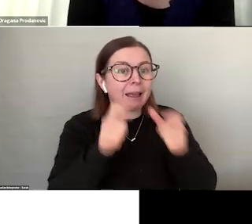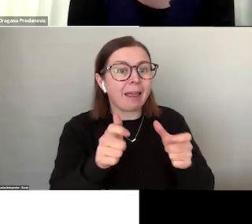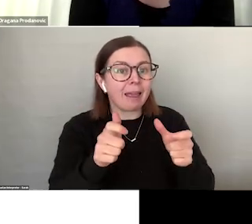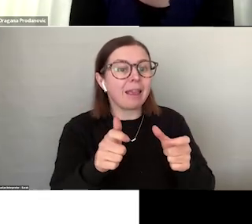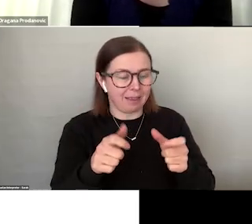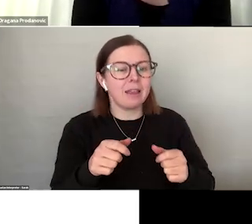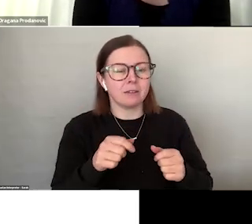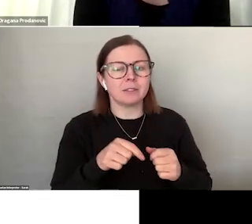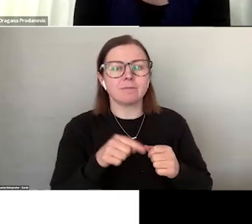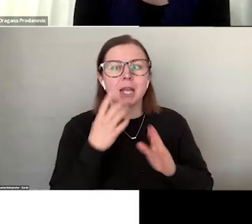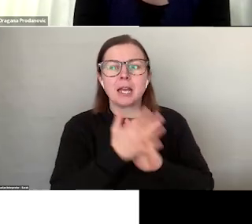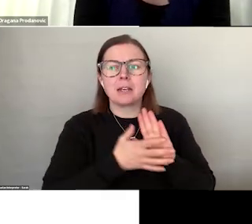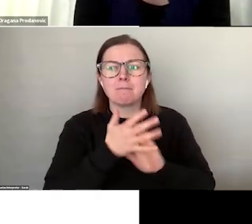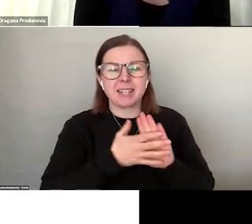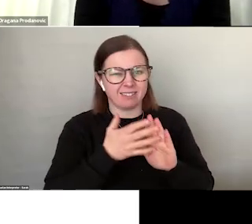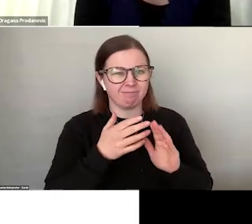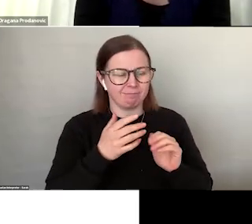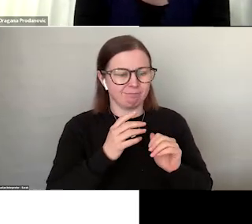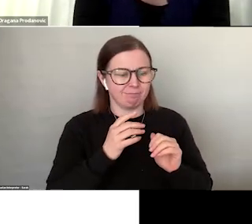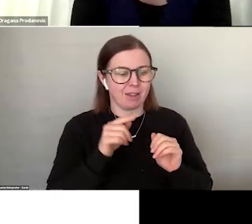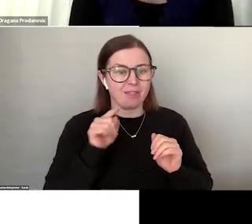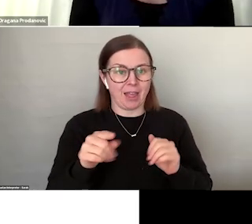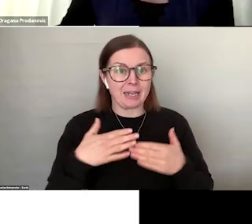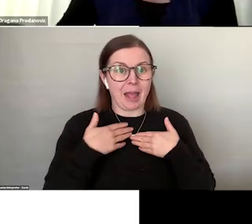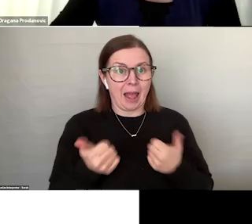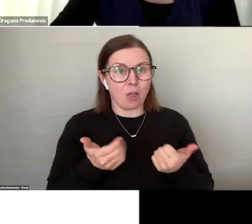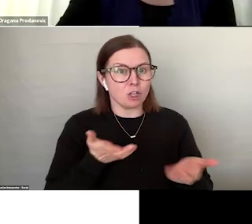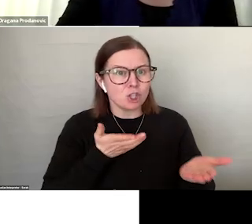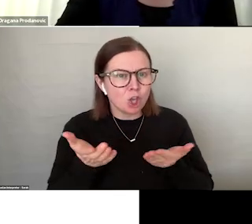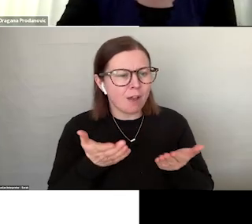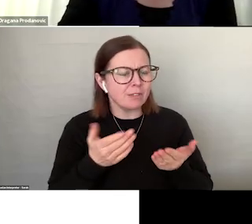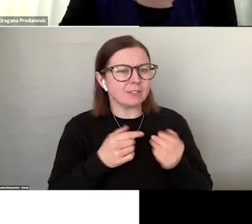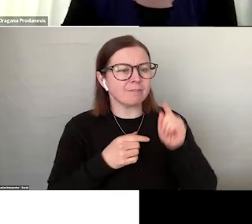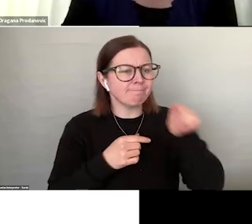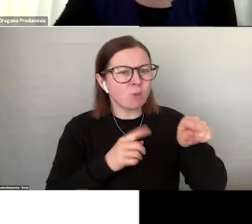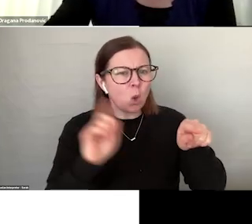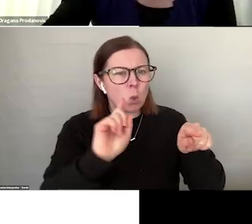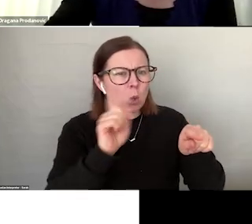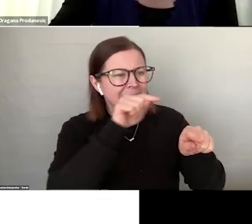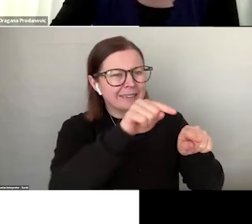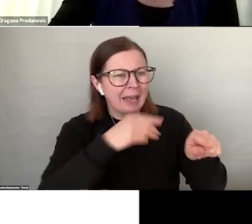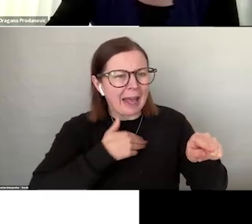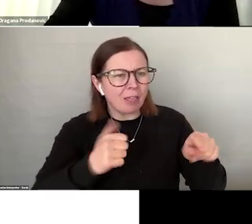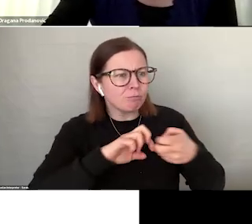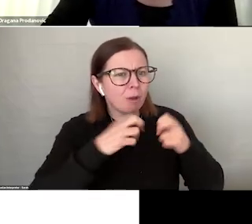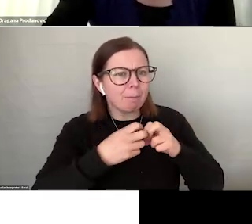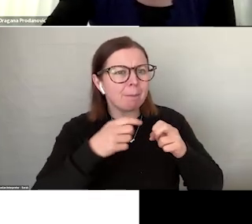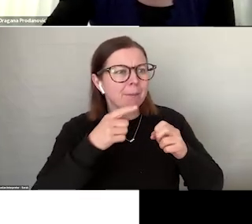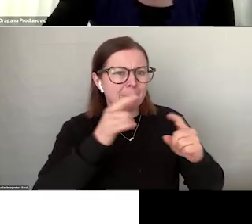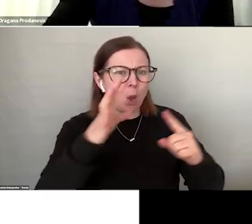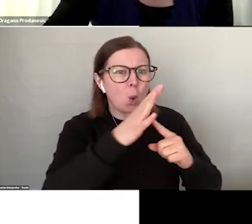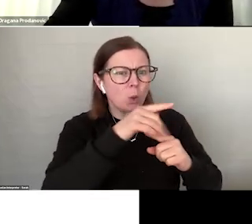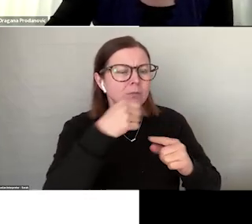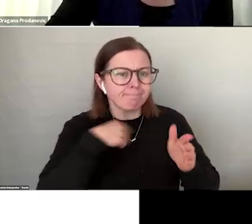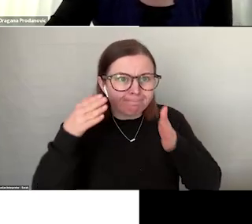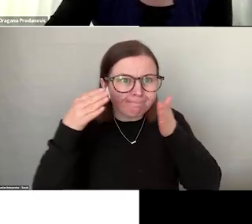is about making the health service and addressing the concerns that are important to the patient. So an